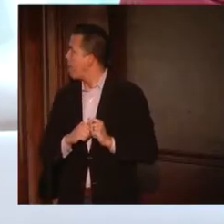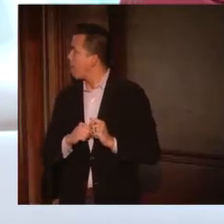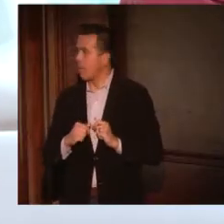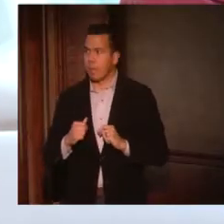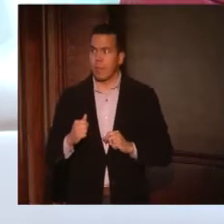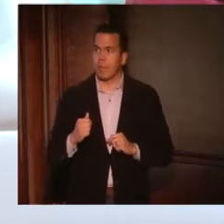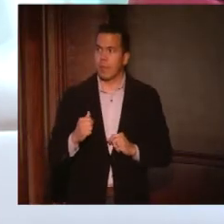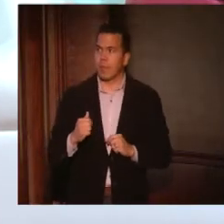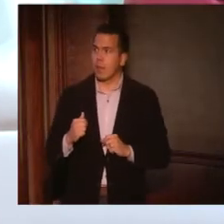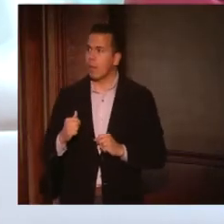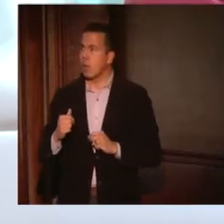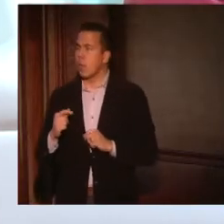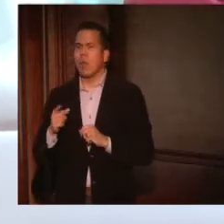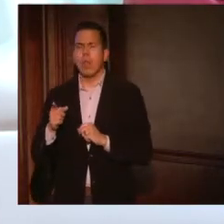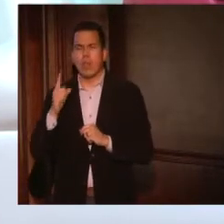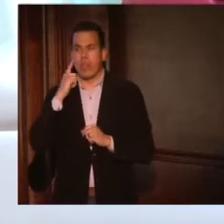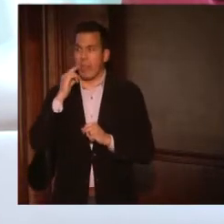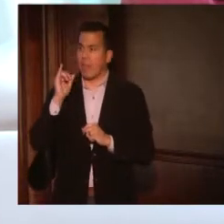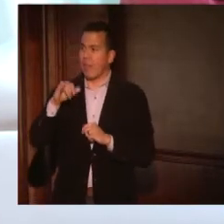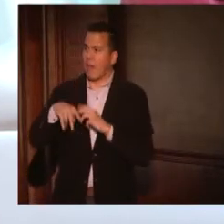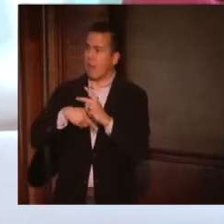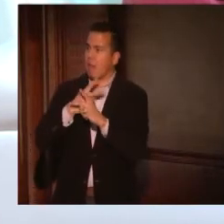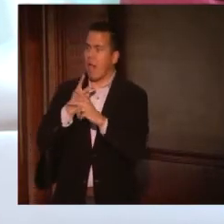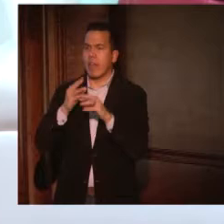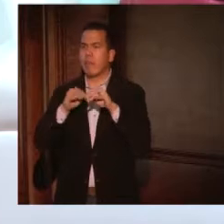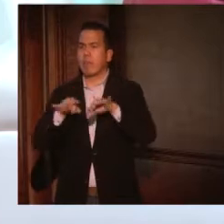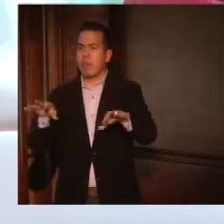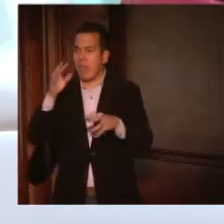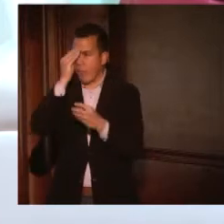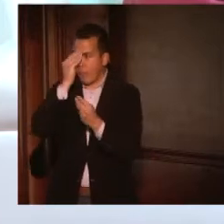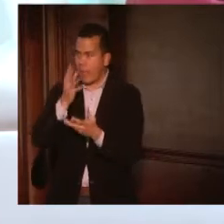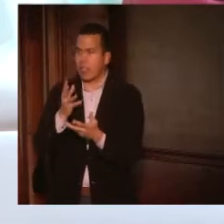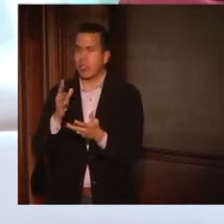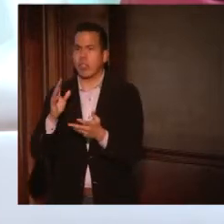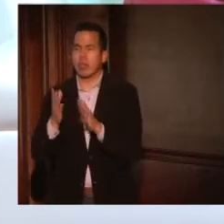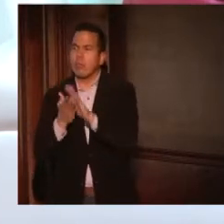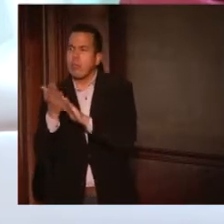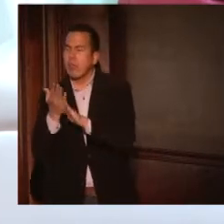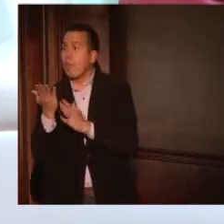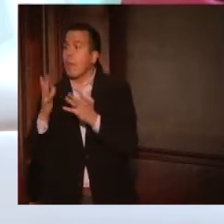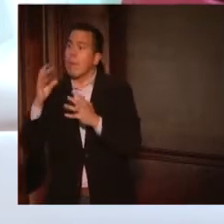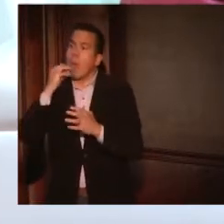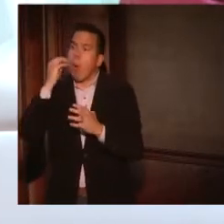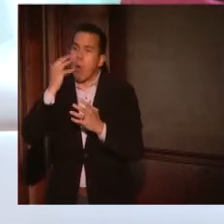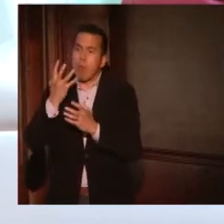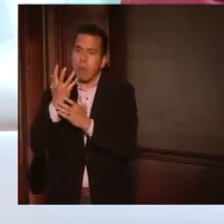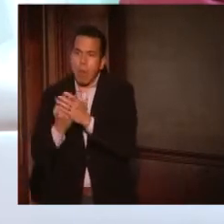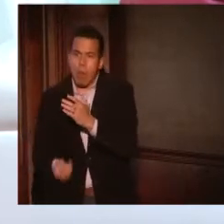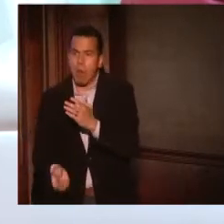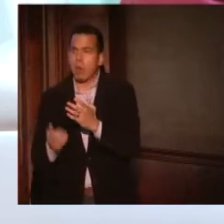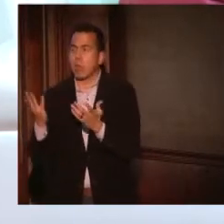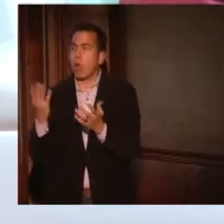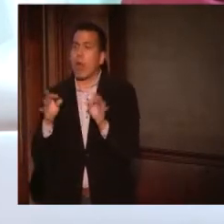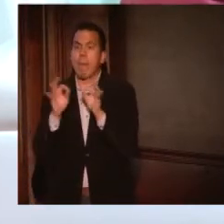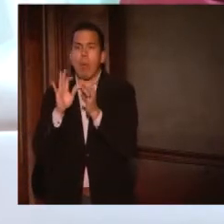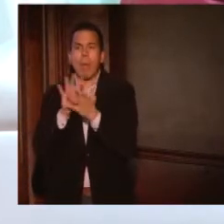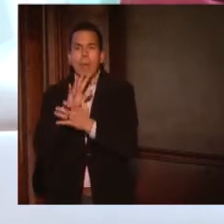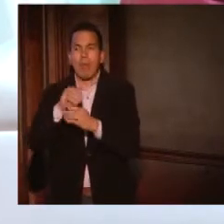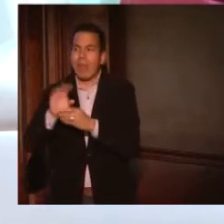about areas that might be affected by natural disasters. You're talking about people who might lose their homes. They might have important paperwork in their homes.